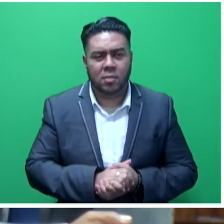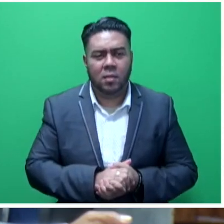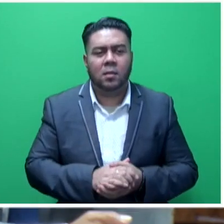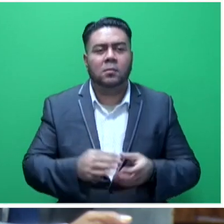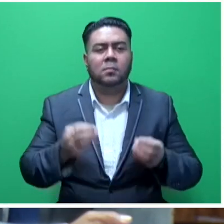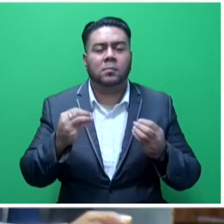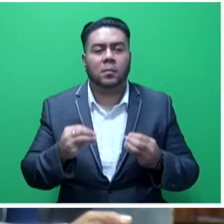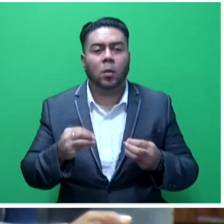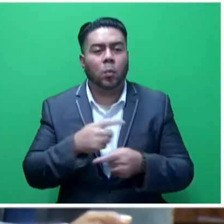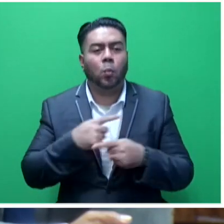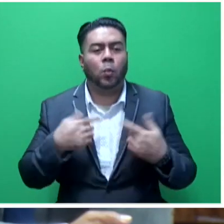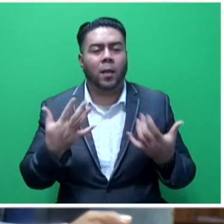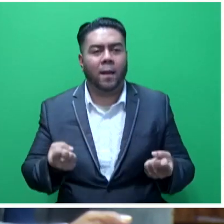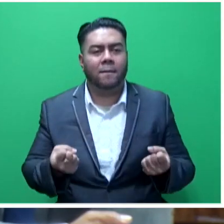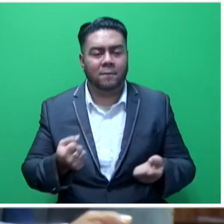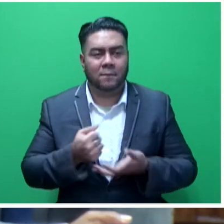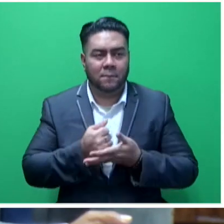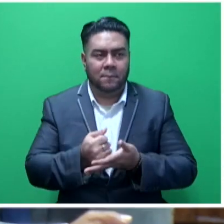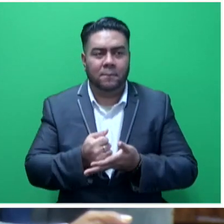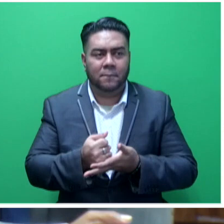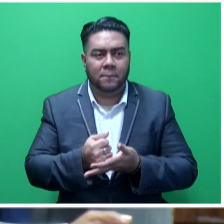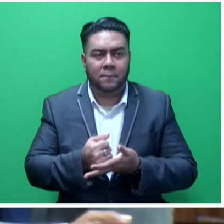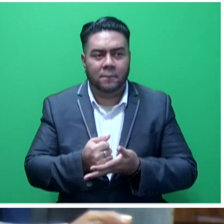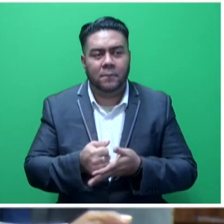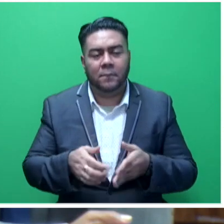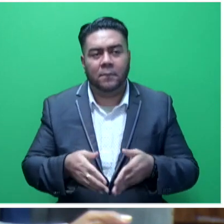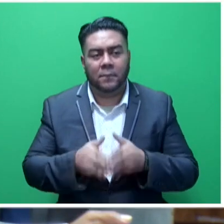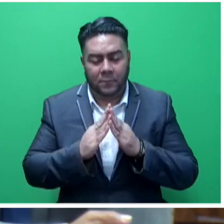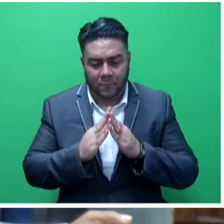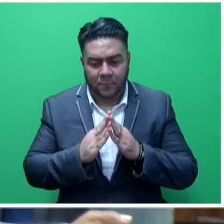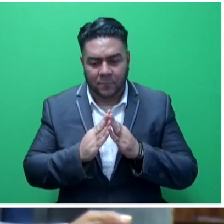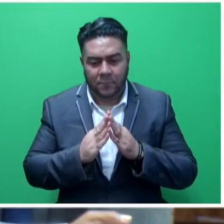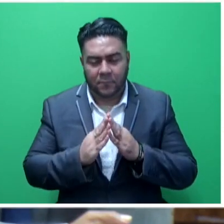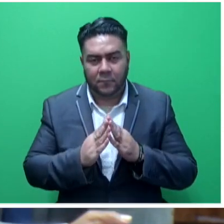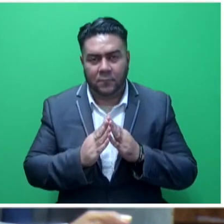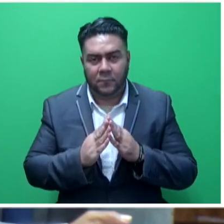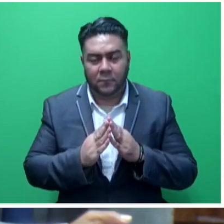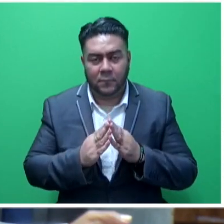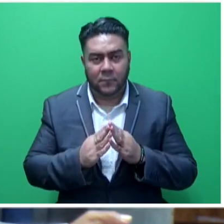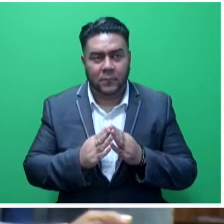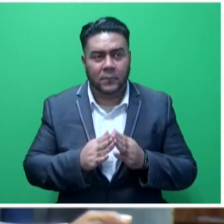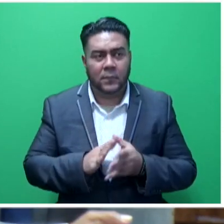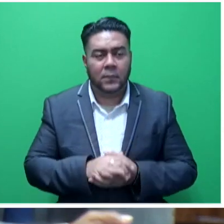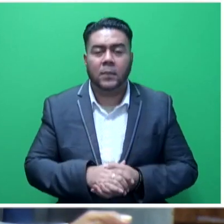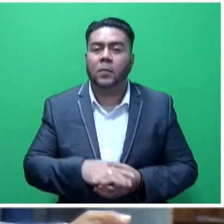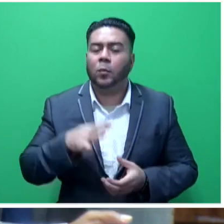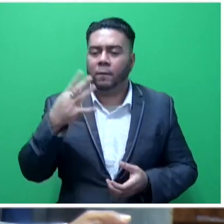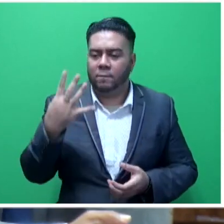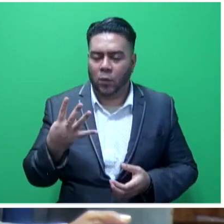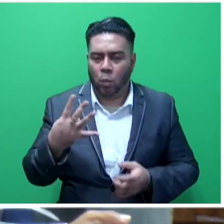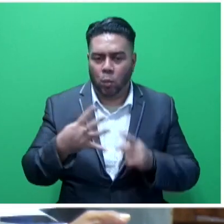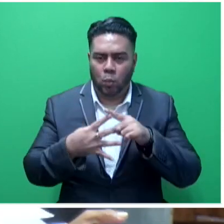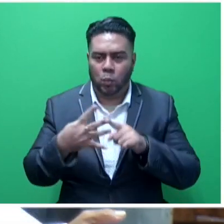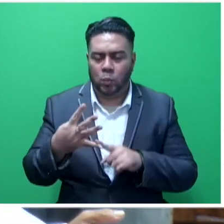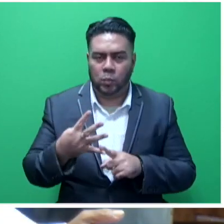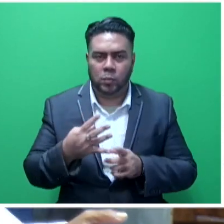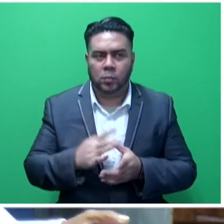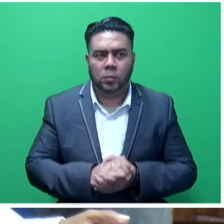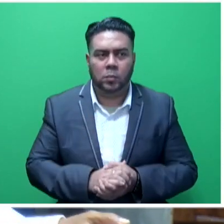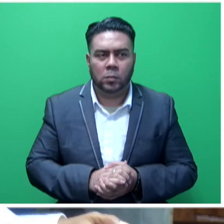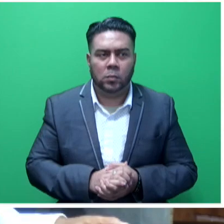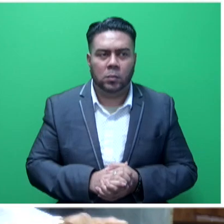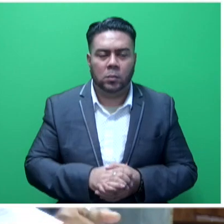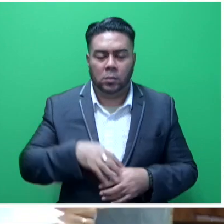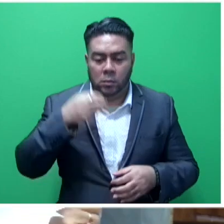exporters, we have assisted in establishing cold storage facility. There are 4 cold storage facilities for exporters at